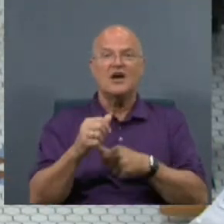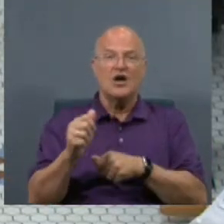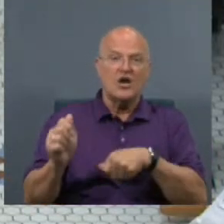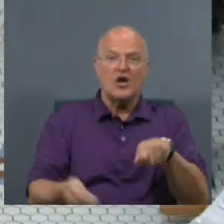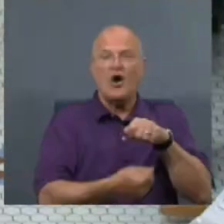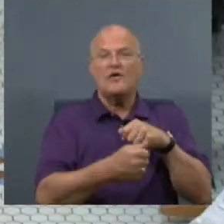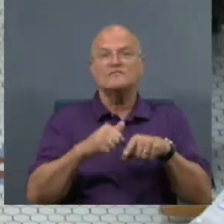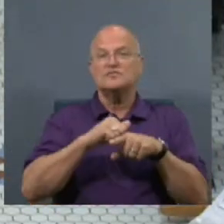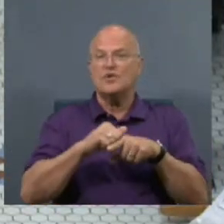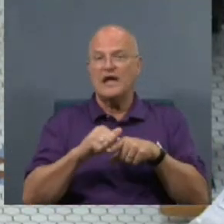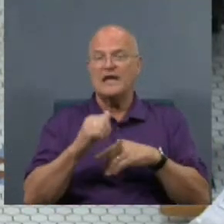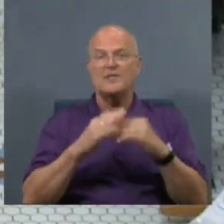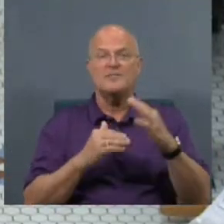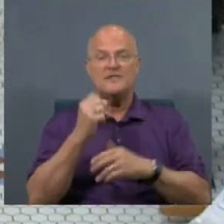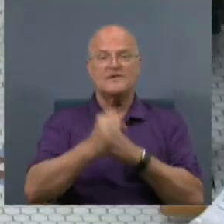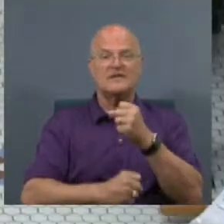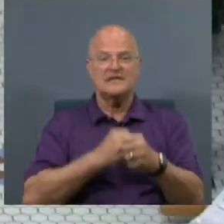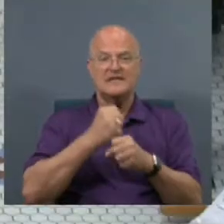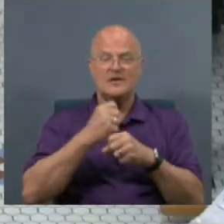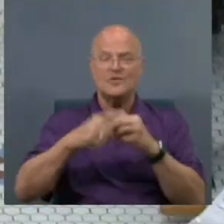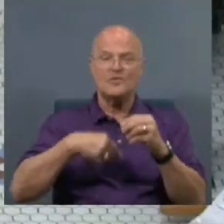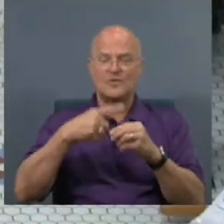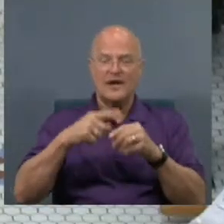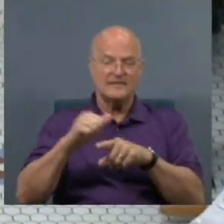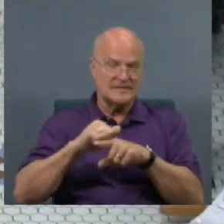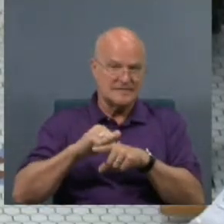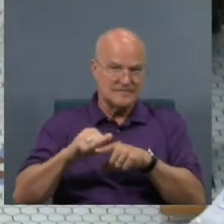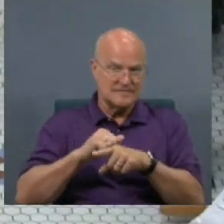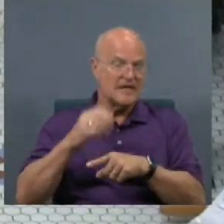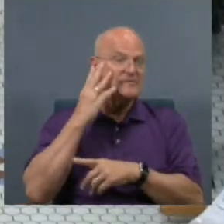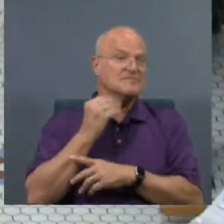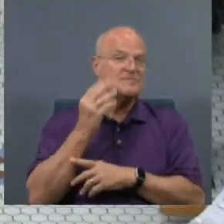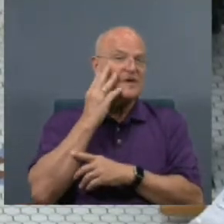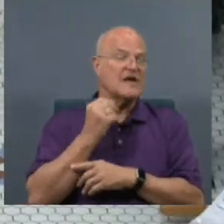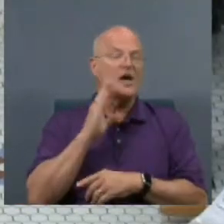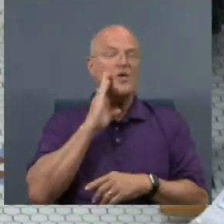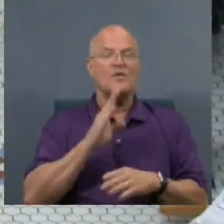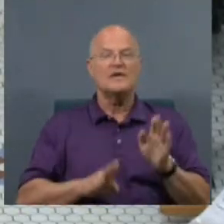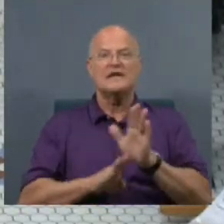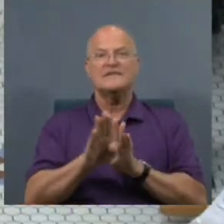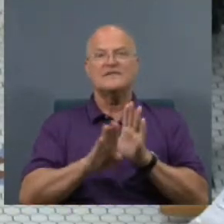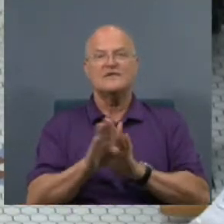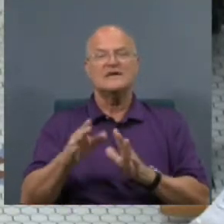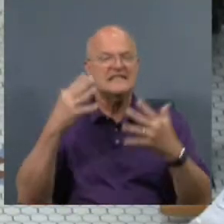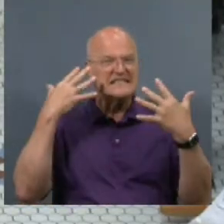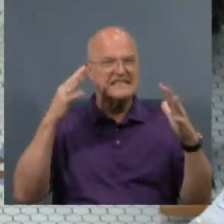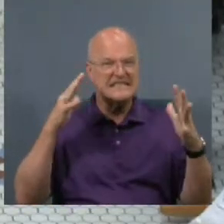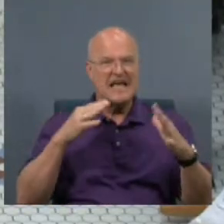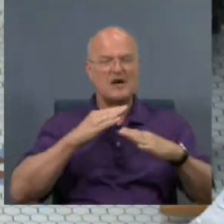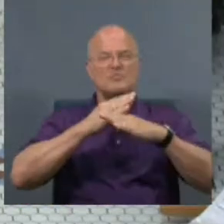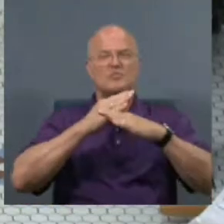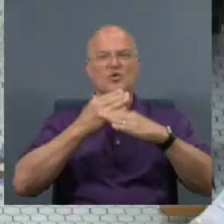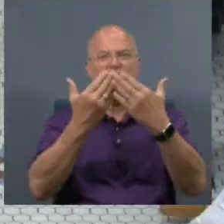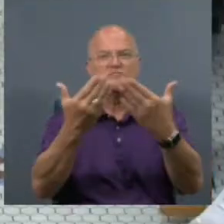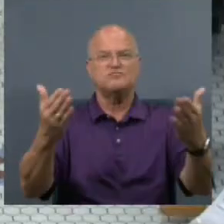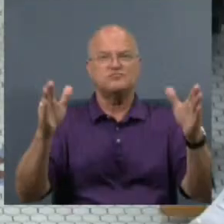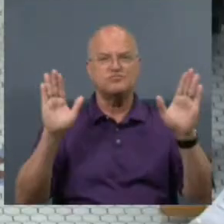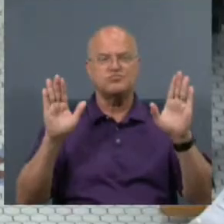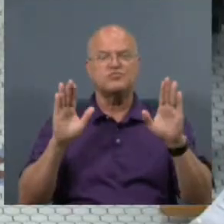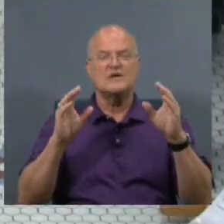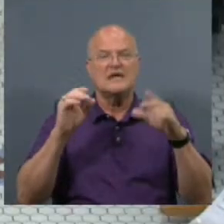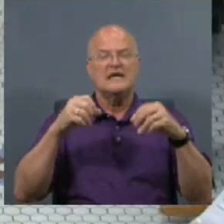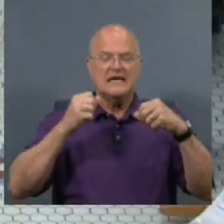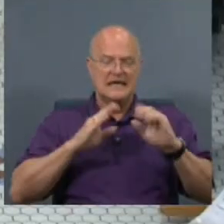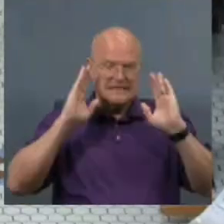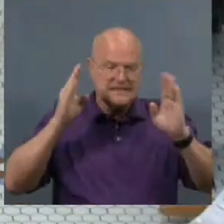training center built for year-round instruction, practice, and development. It will include soundproof TrackMan hitting bays, a dedicated